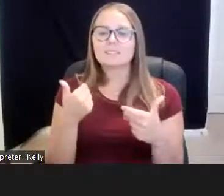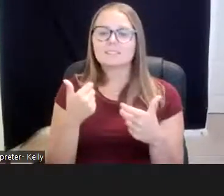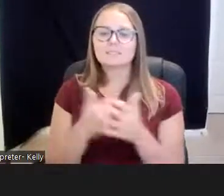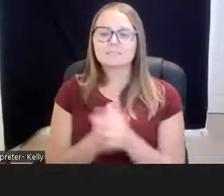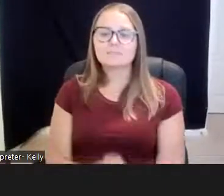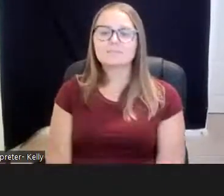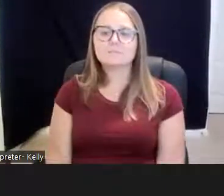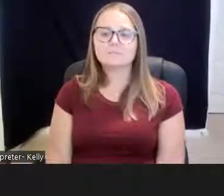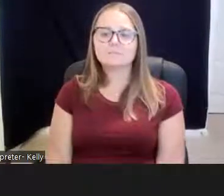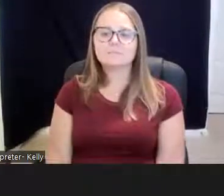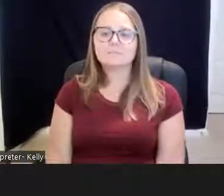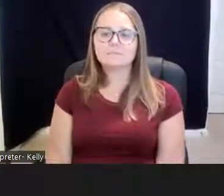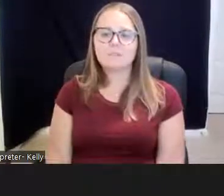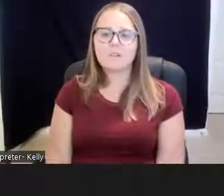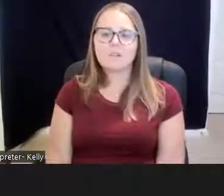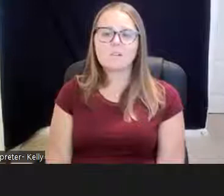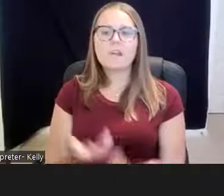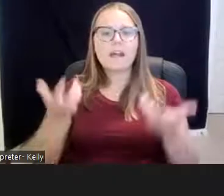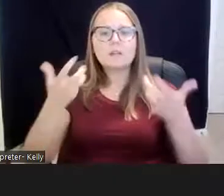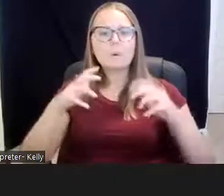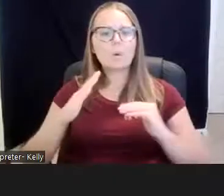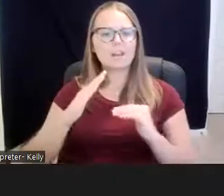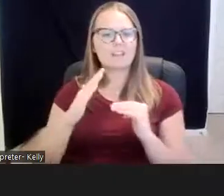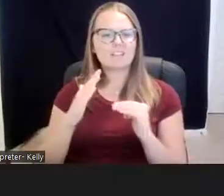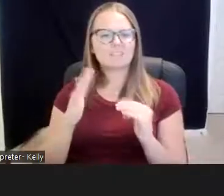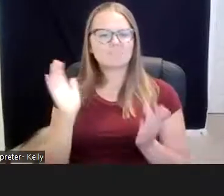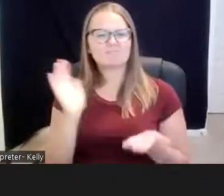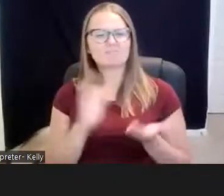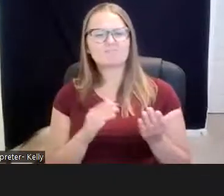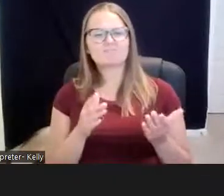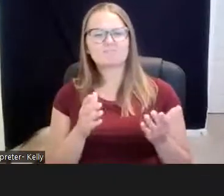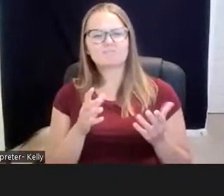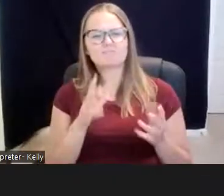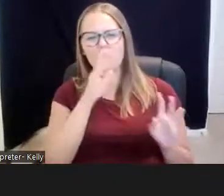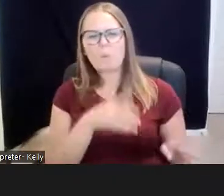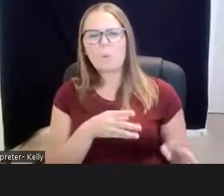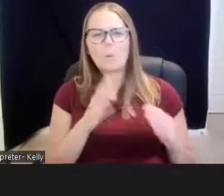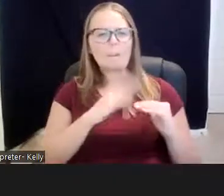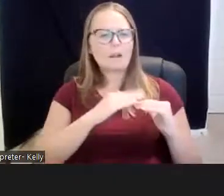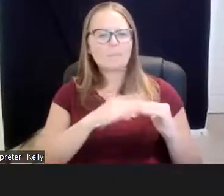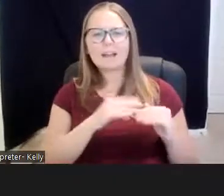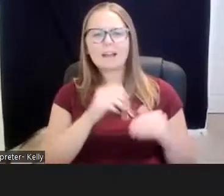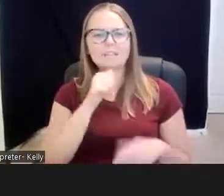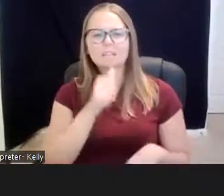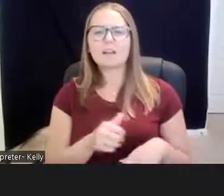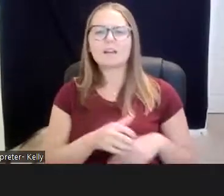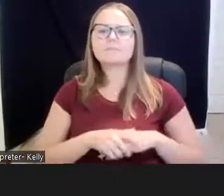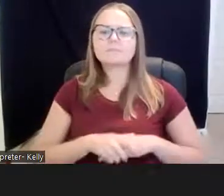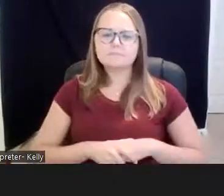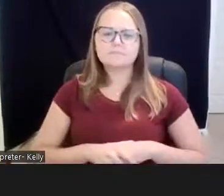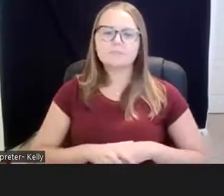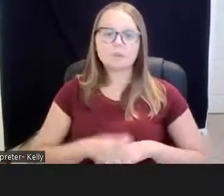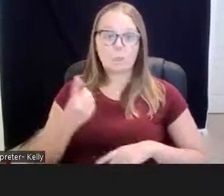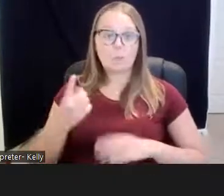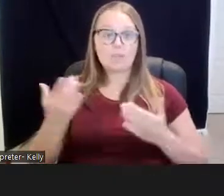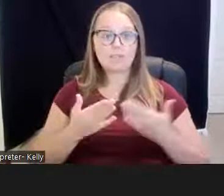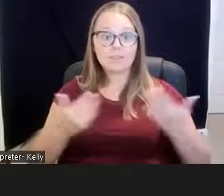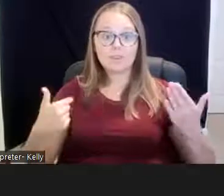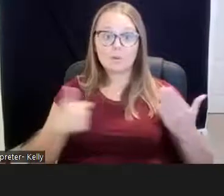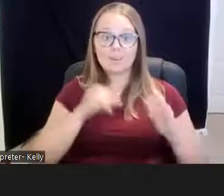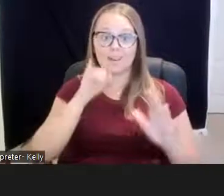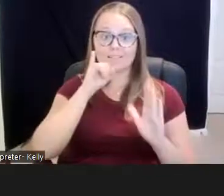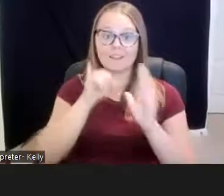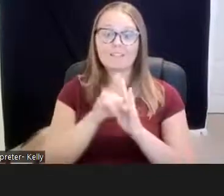I don't want to minimize that in any way. And so one of the things that we identified in